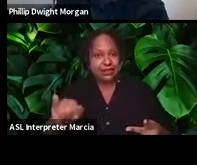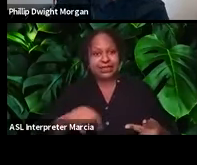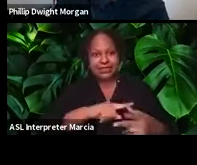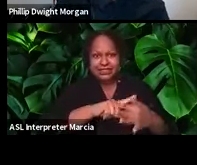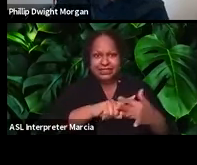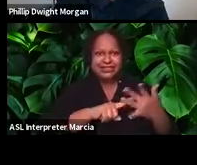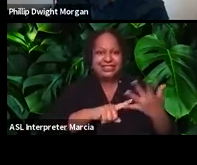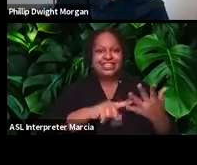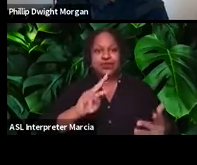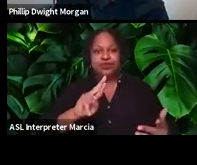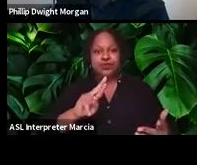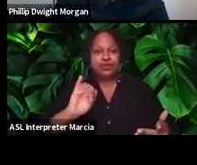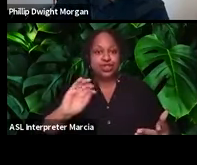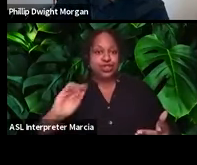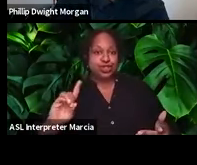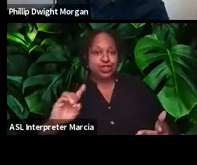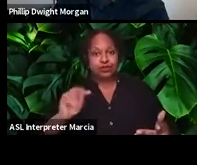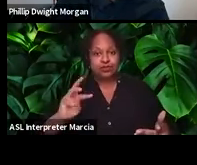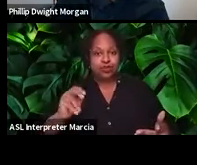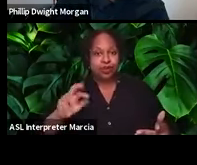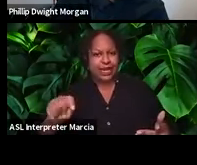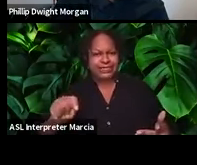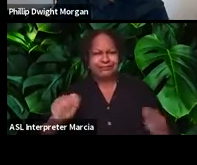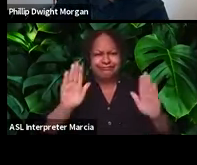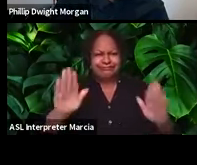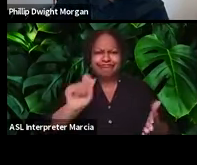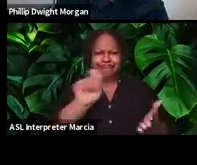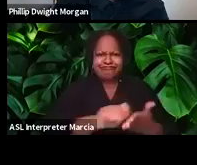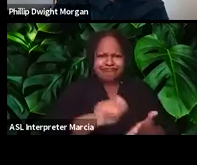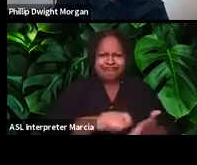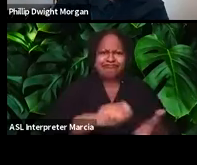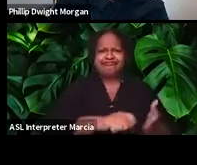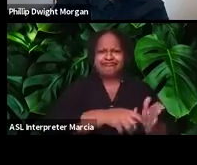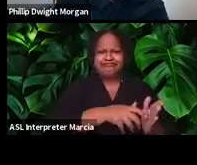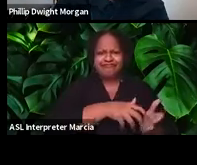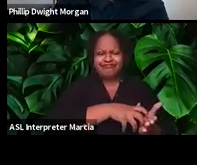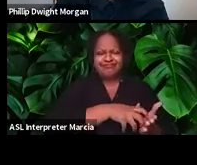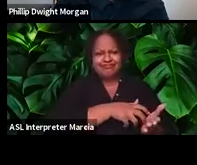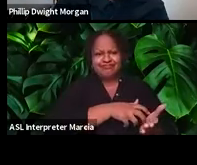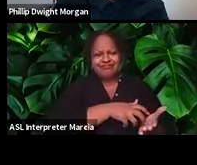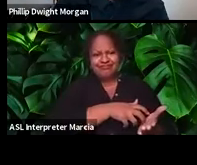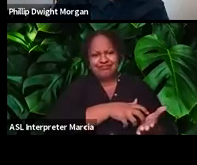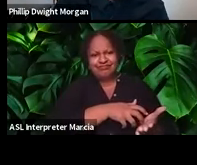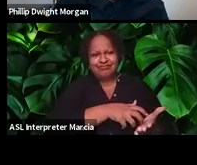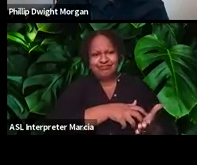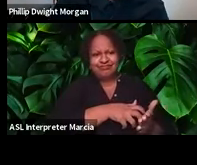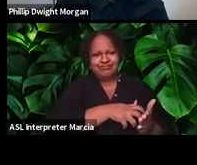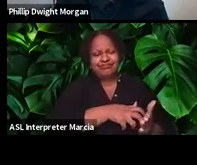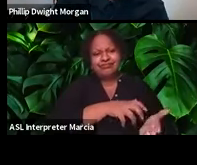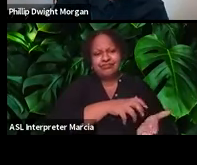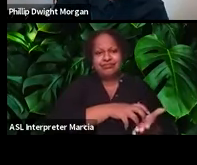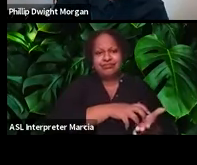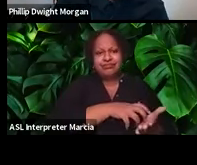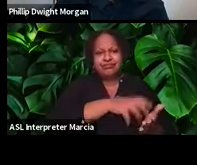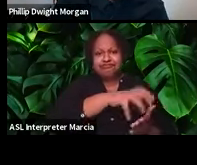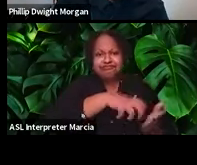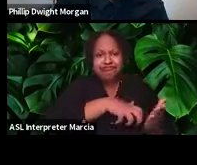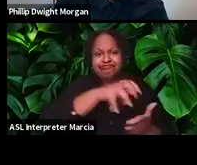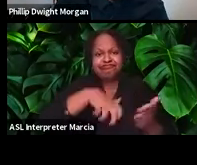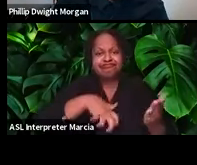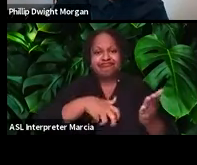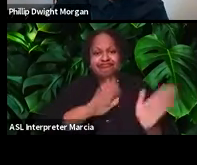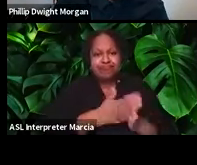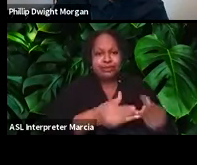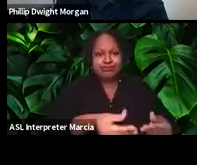like the incredible literature and Renaissance that was so much a